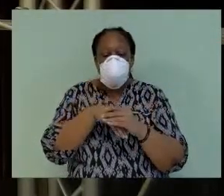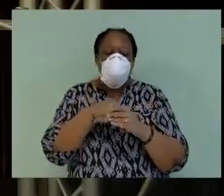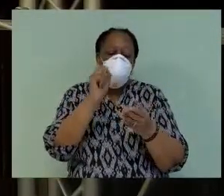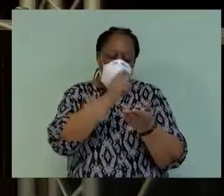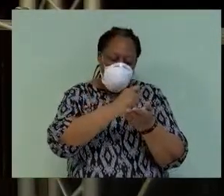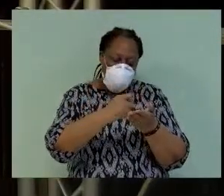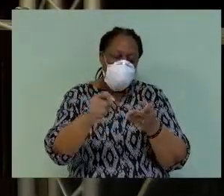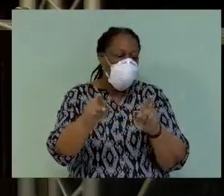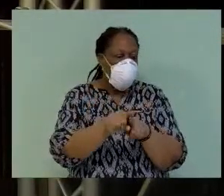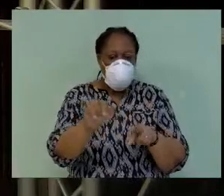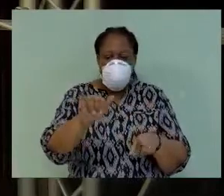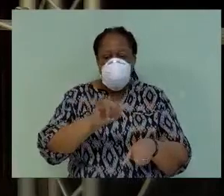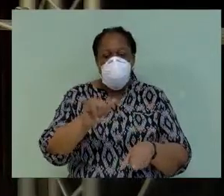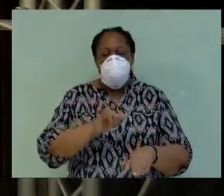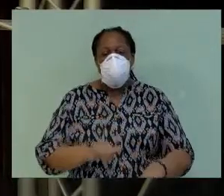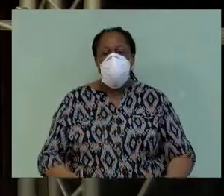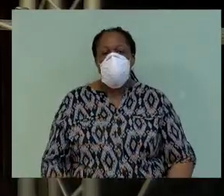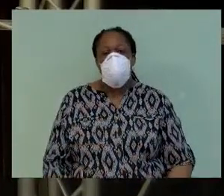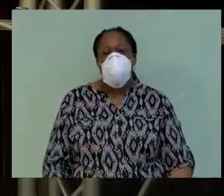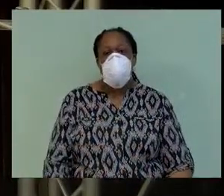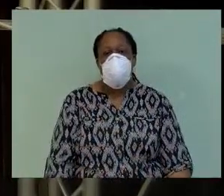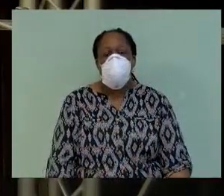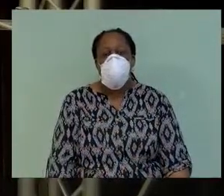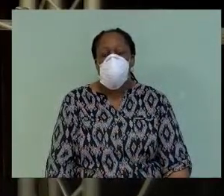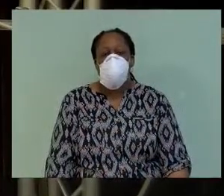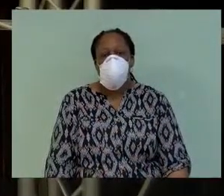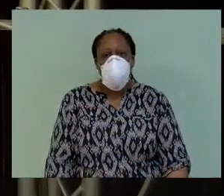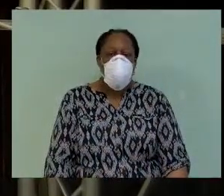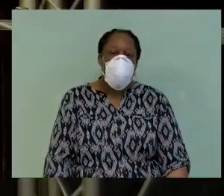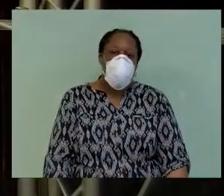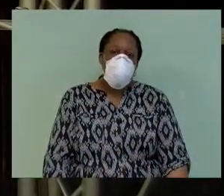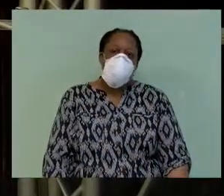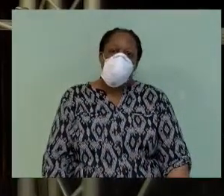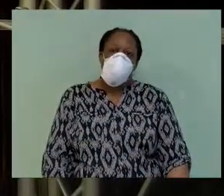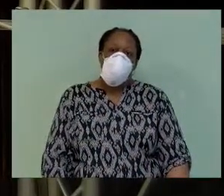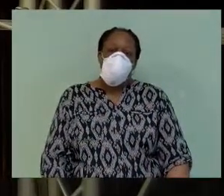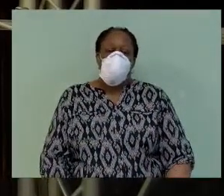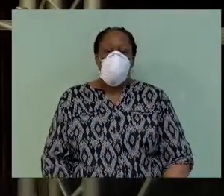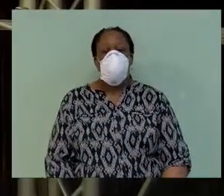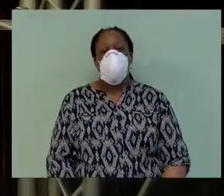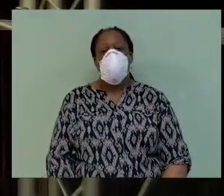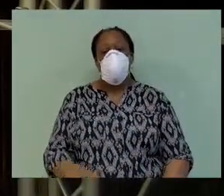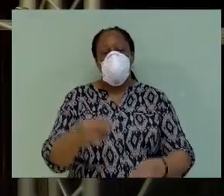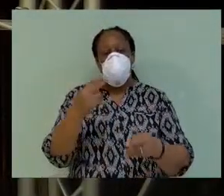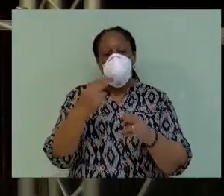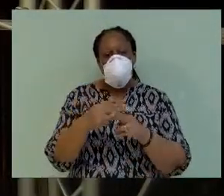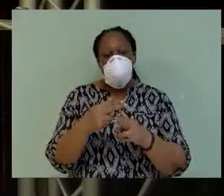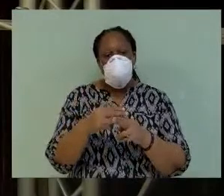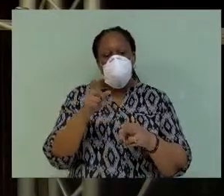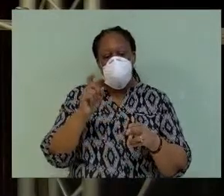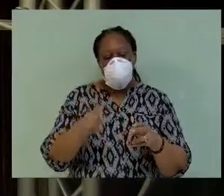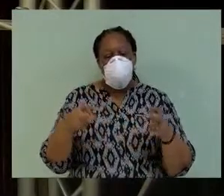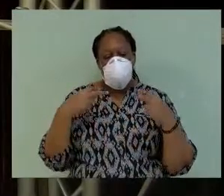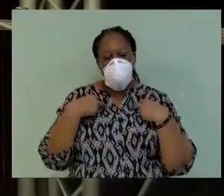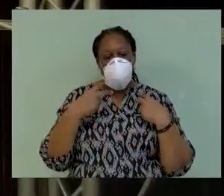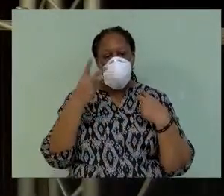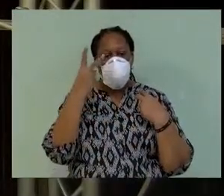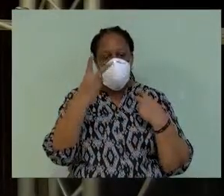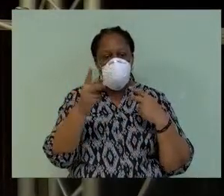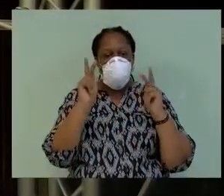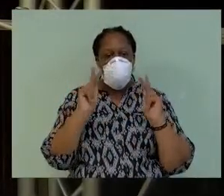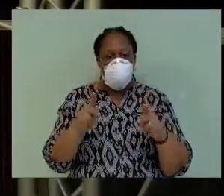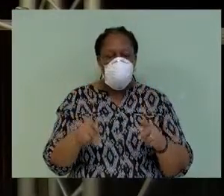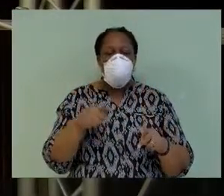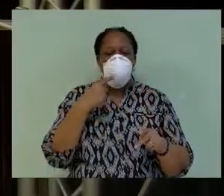4. The person applying should also provide the names of 2 proposed sureties along with their address,